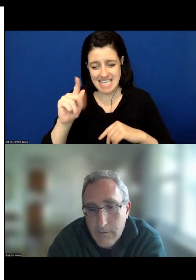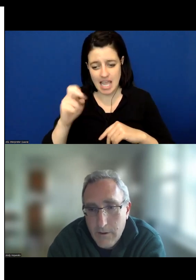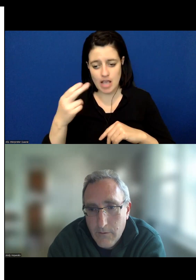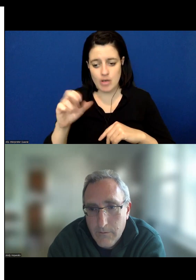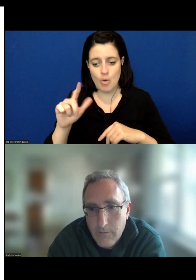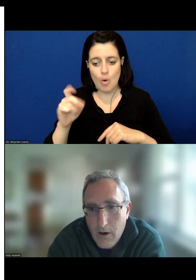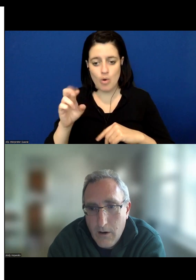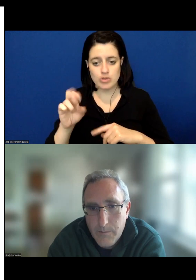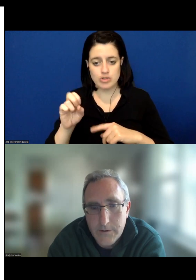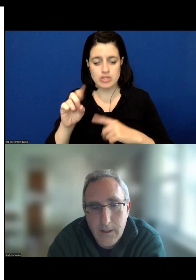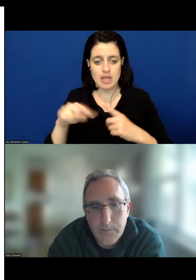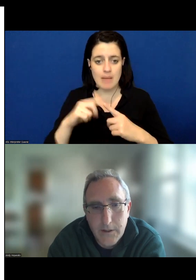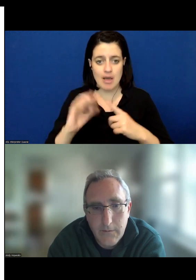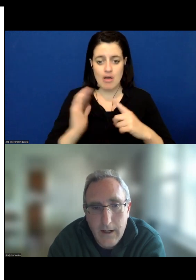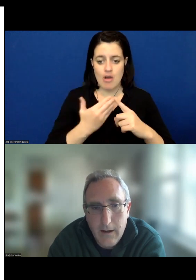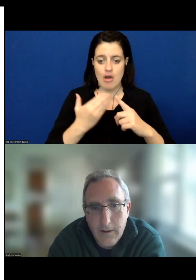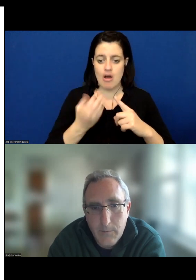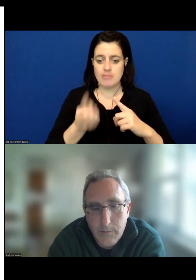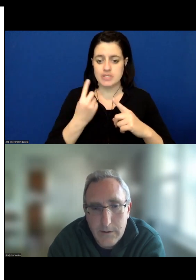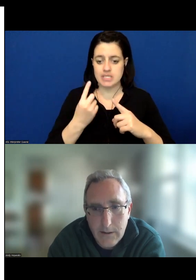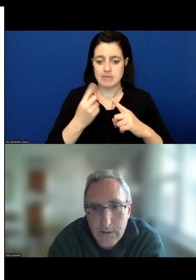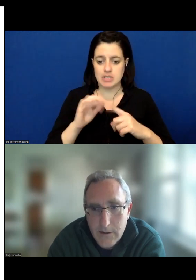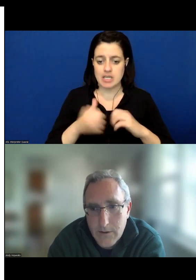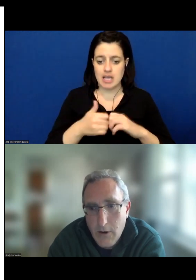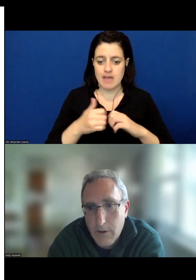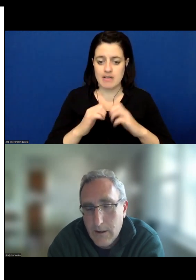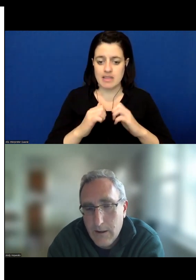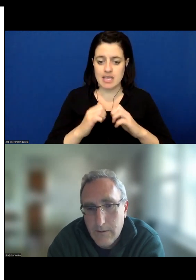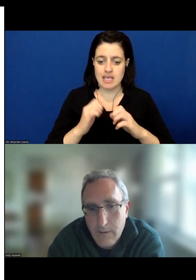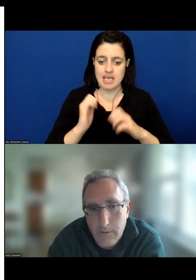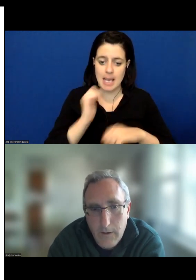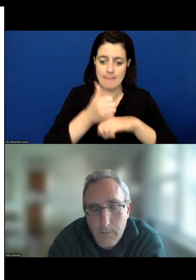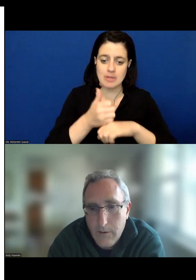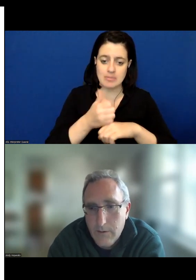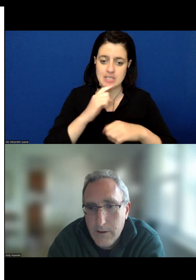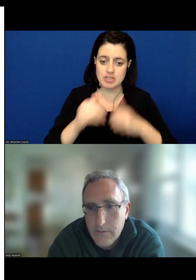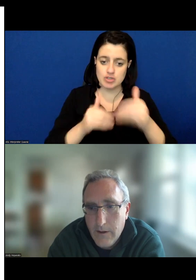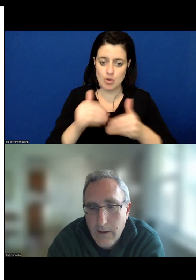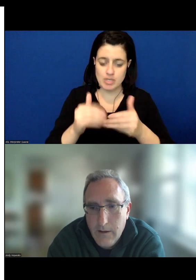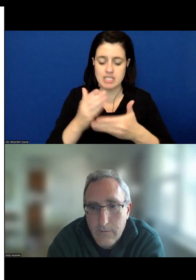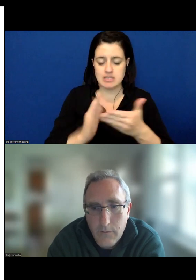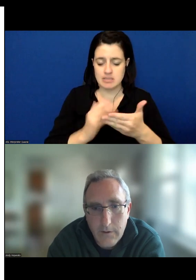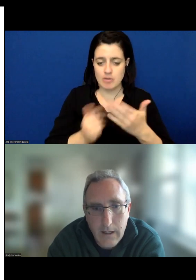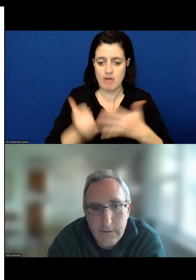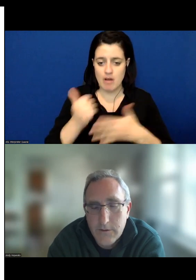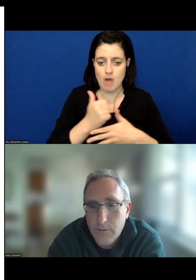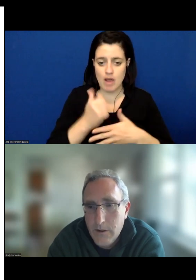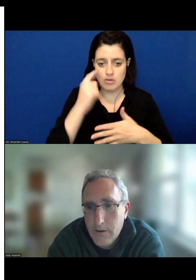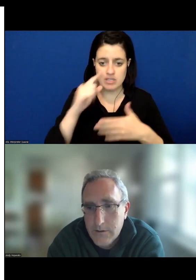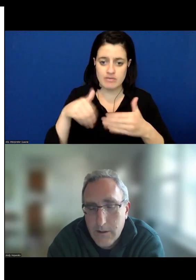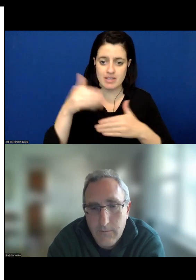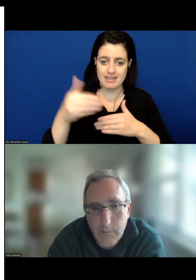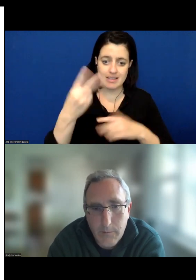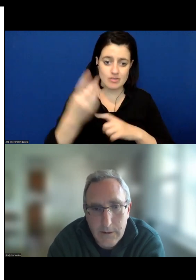about, our perception of how the implementation is going and some of our priorities for